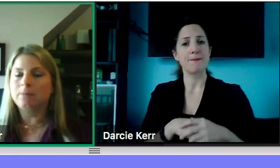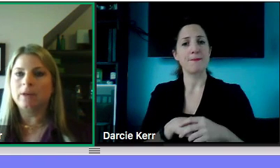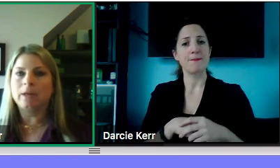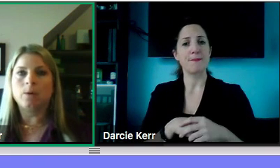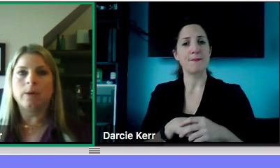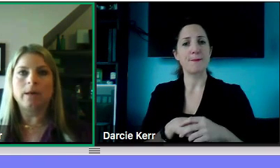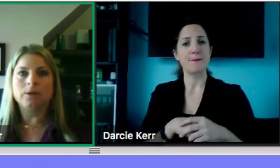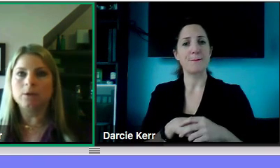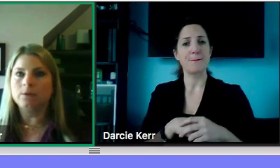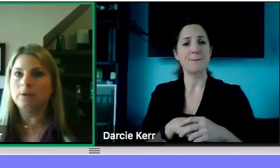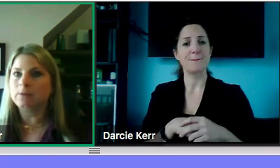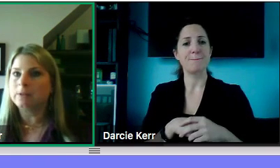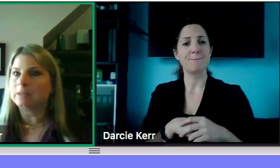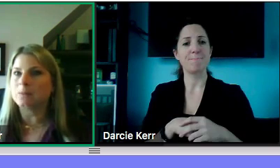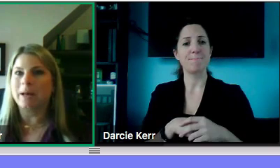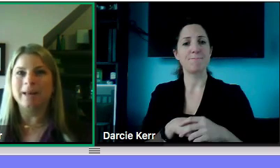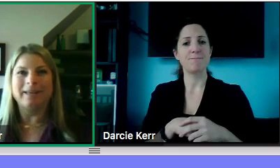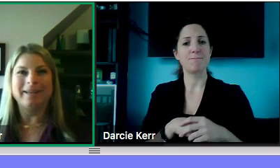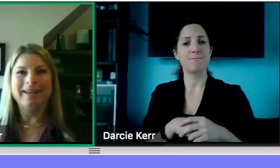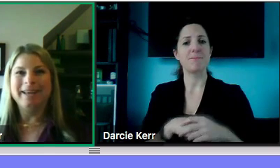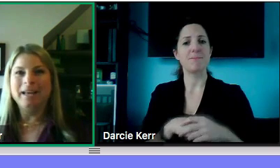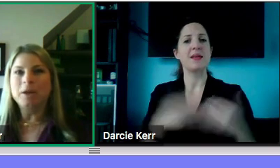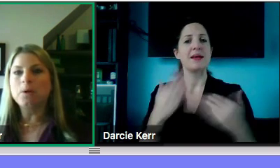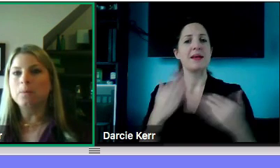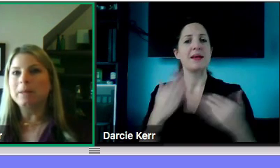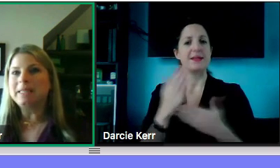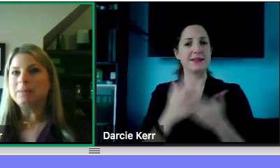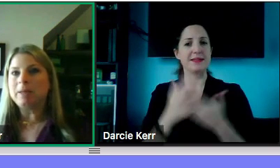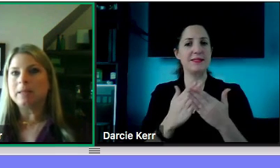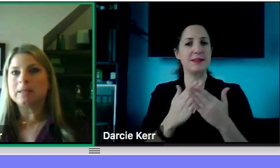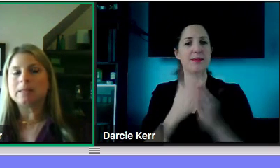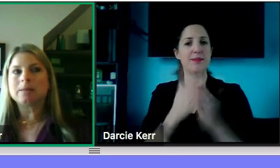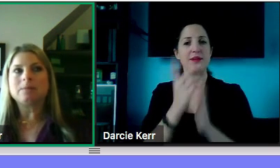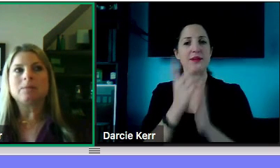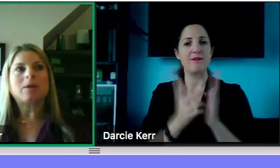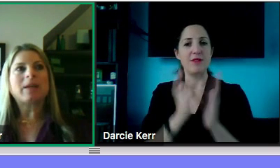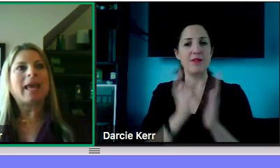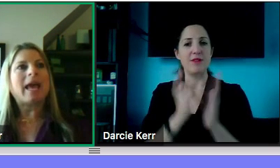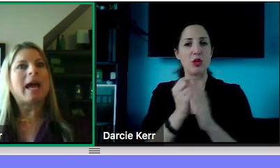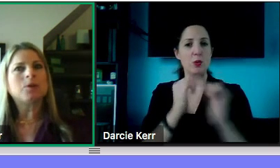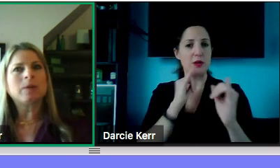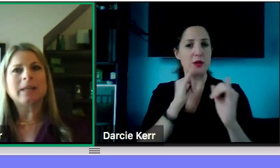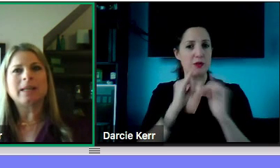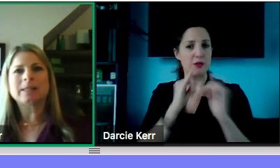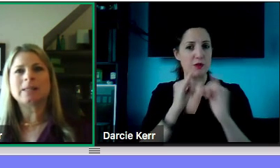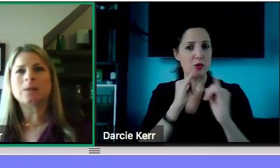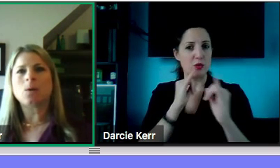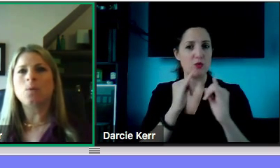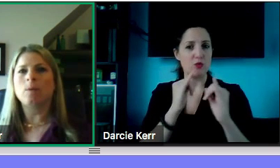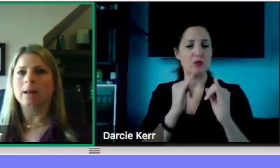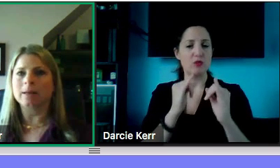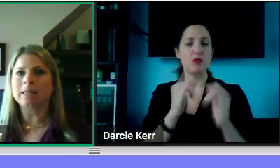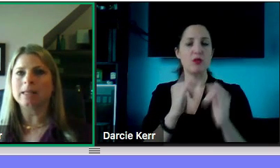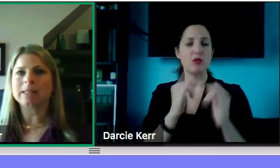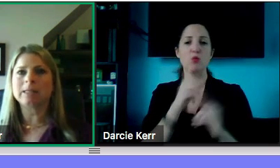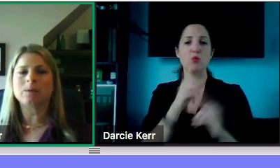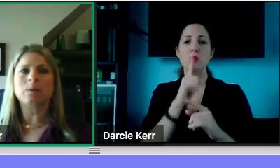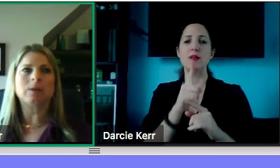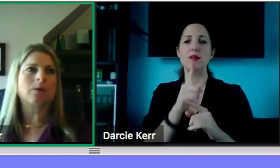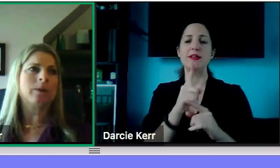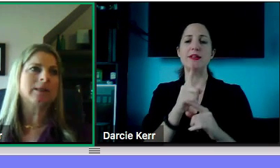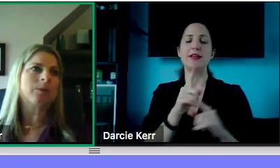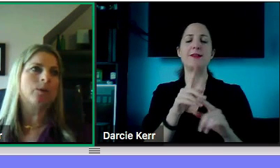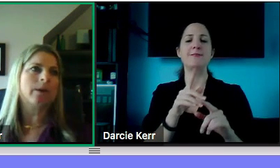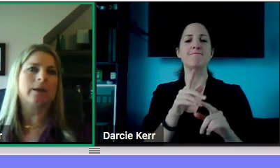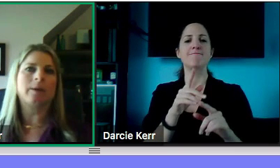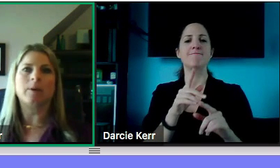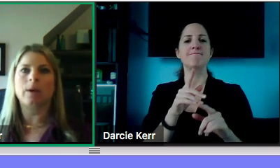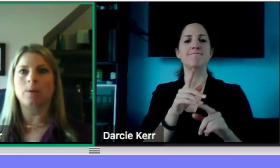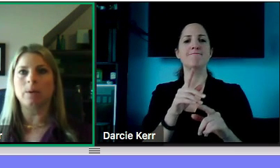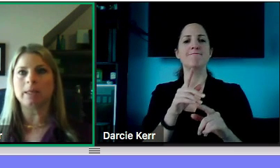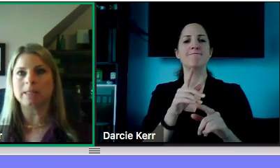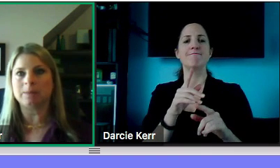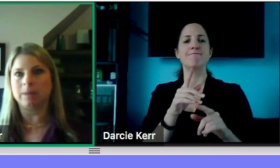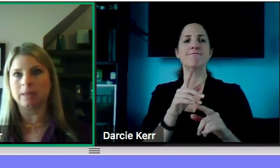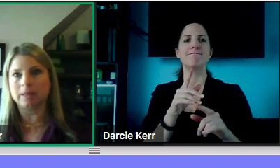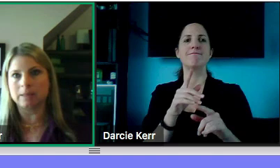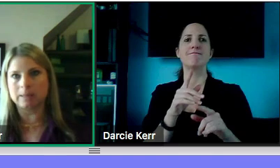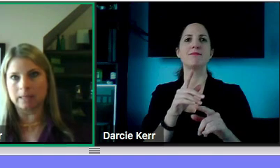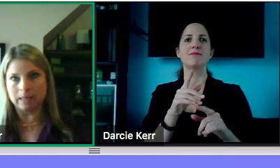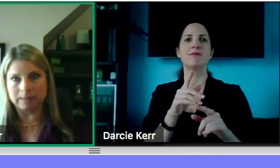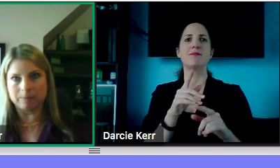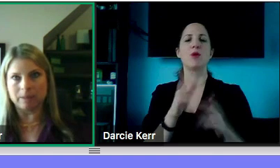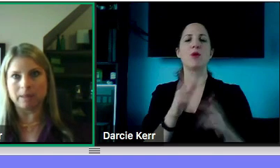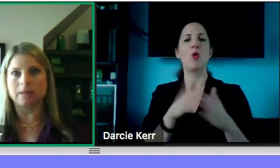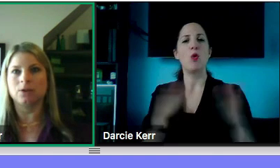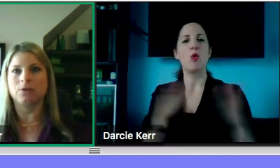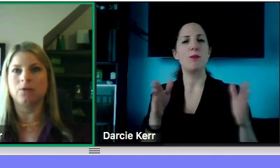done some video interviews as well, and really speaks casually and so well. He's so well spoken about how he